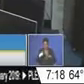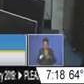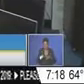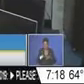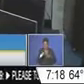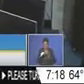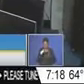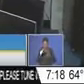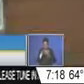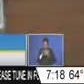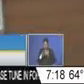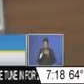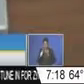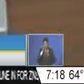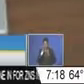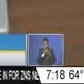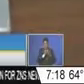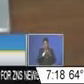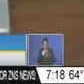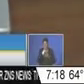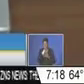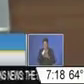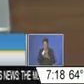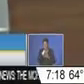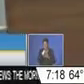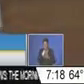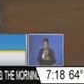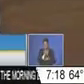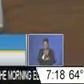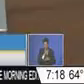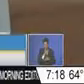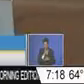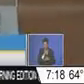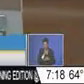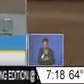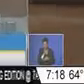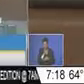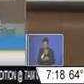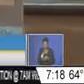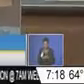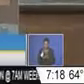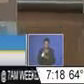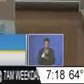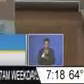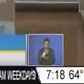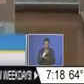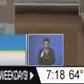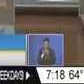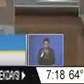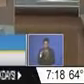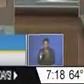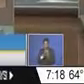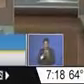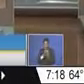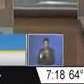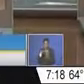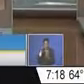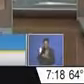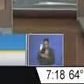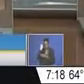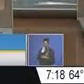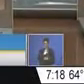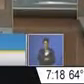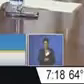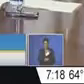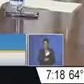edit audio and visual programs assigned by participating corporations. Executive Chairman Michael Smith, Deputy